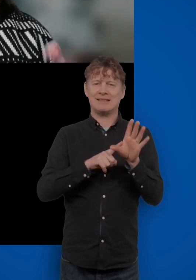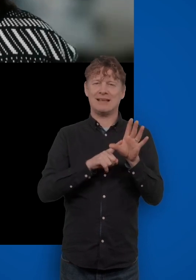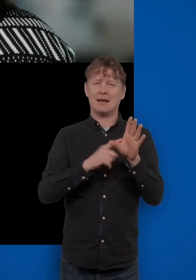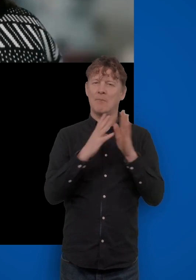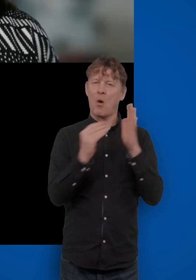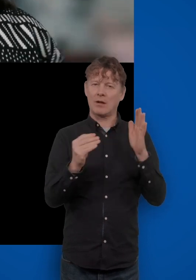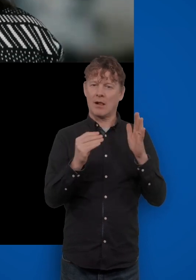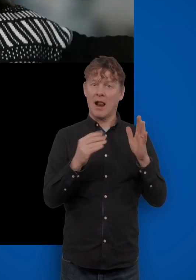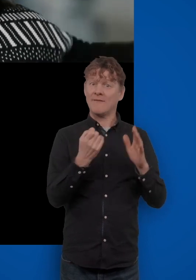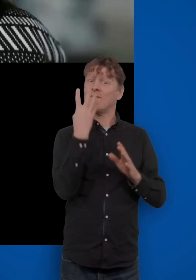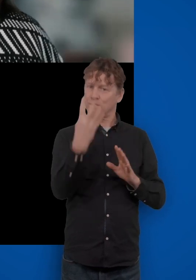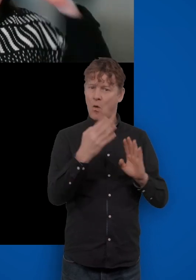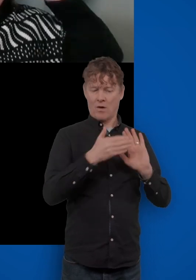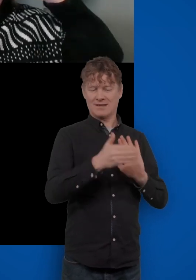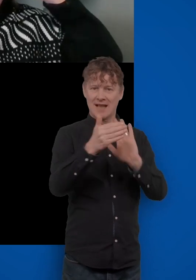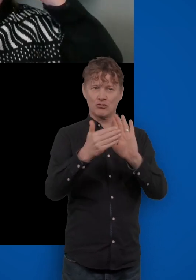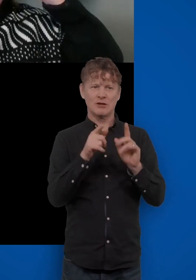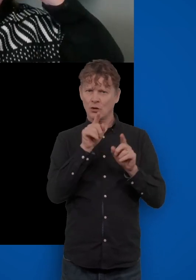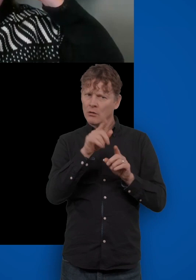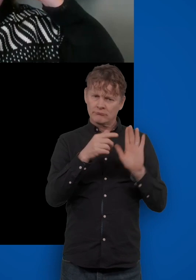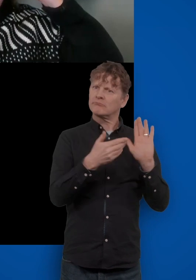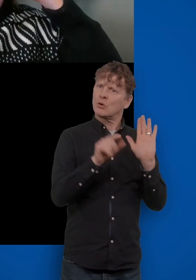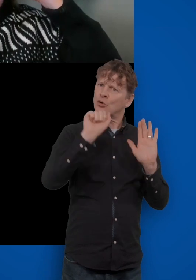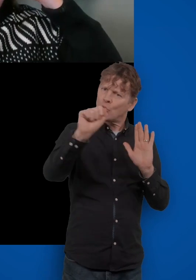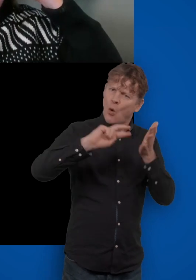a set of 4 indicators towards